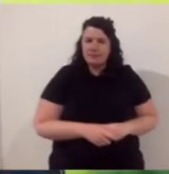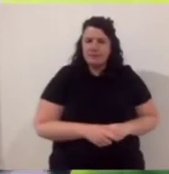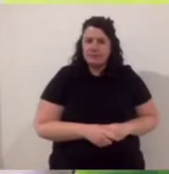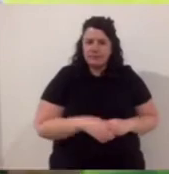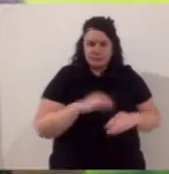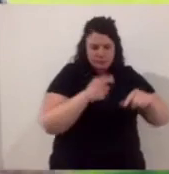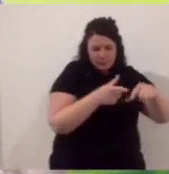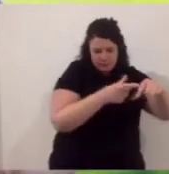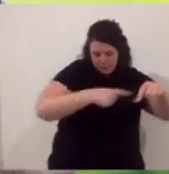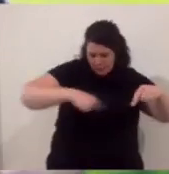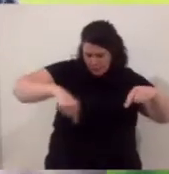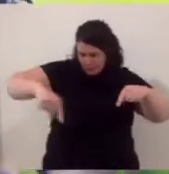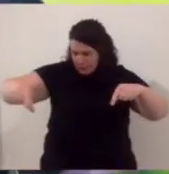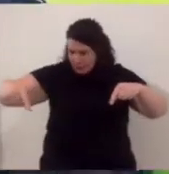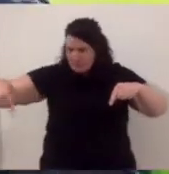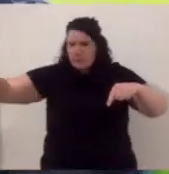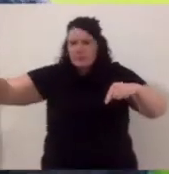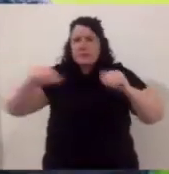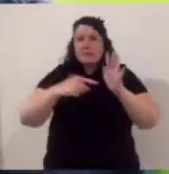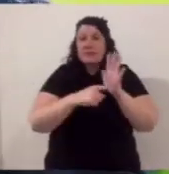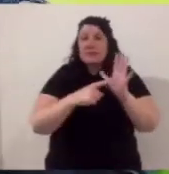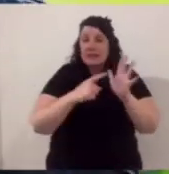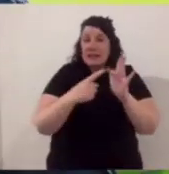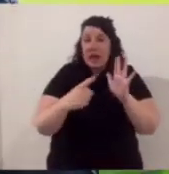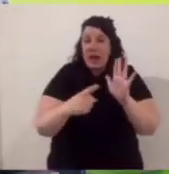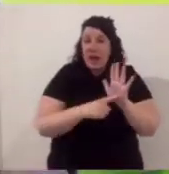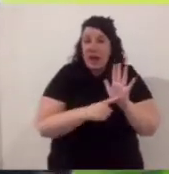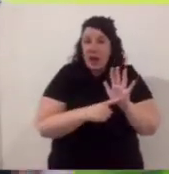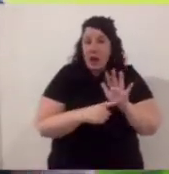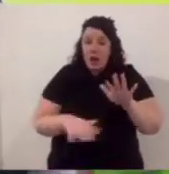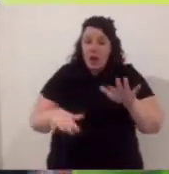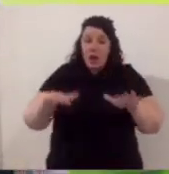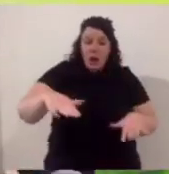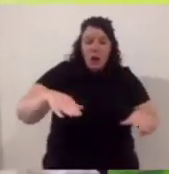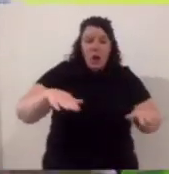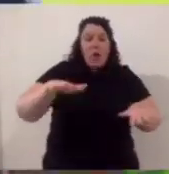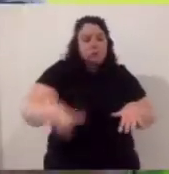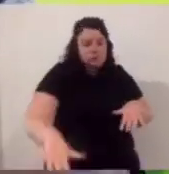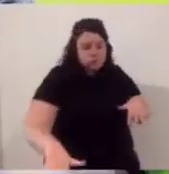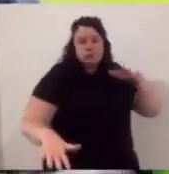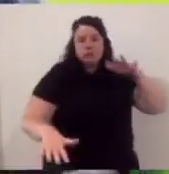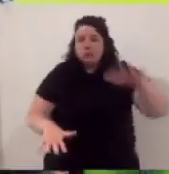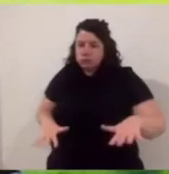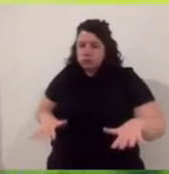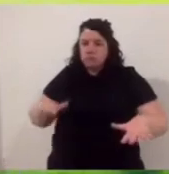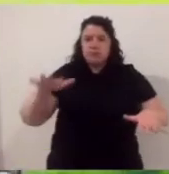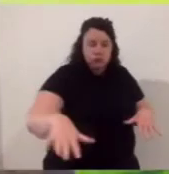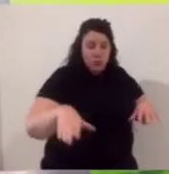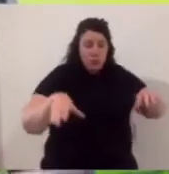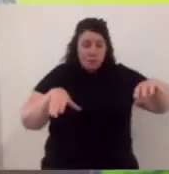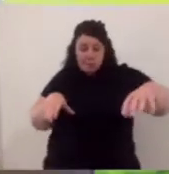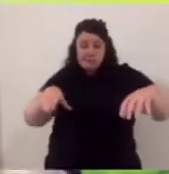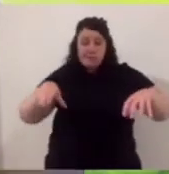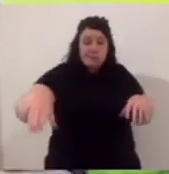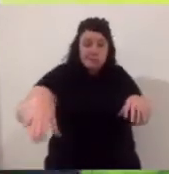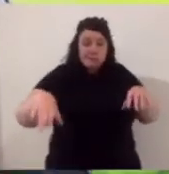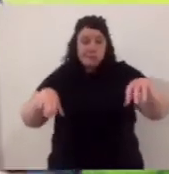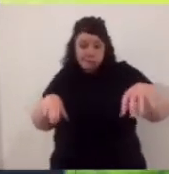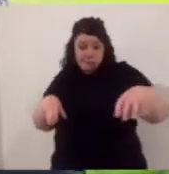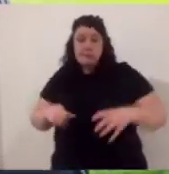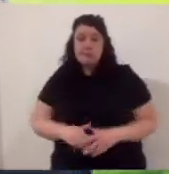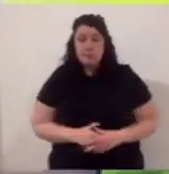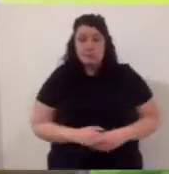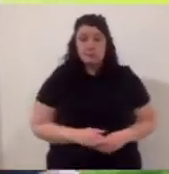do that to save energy. But you have a look at that incredibly strong, long tail. Every part of the body moves together in a really